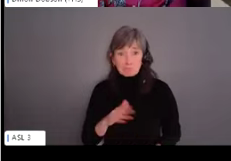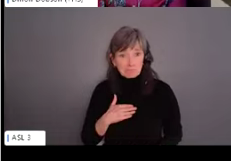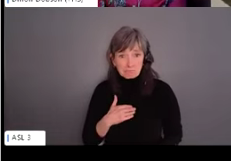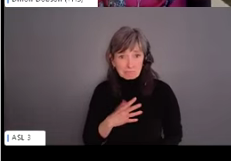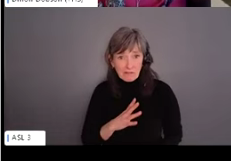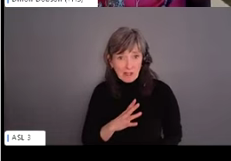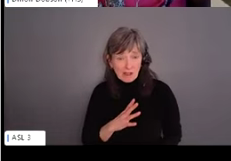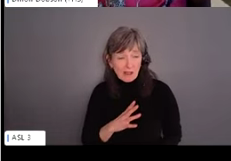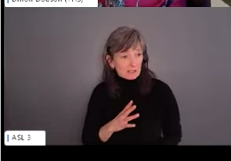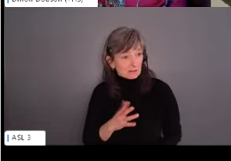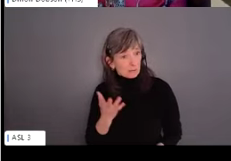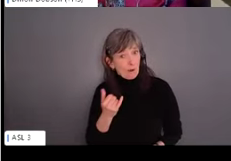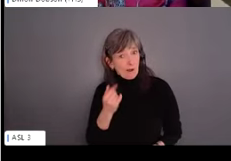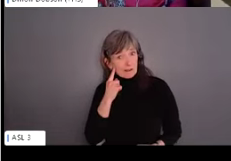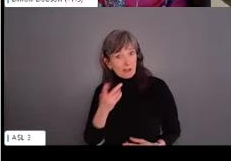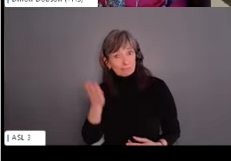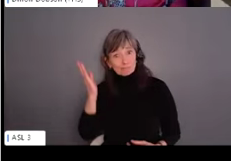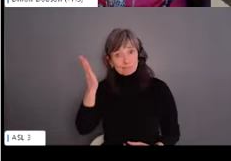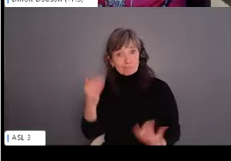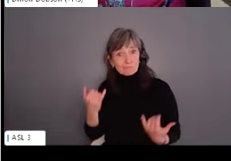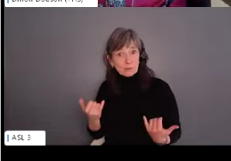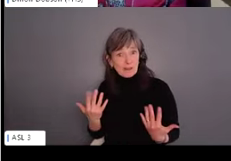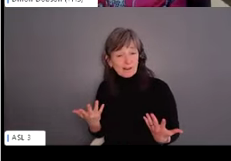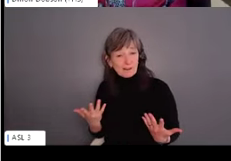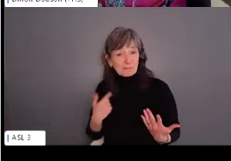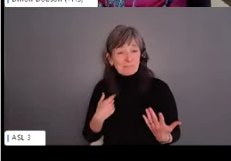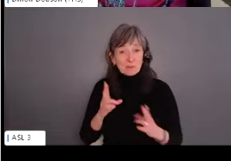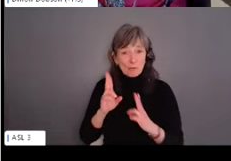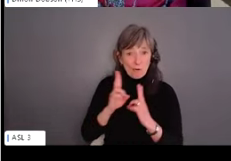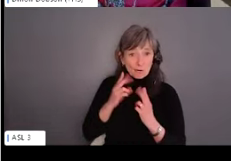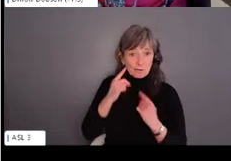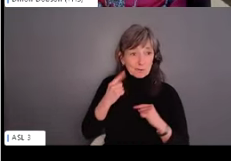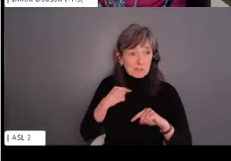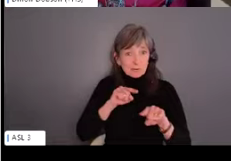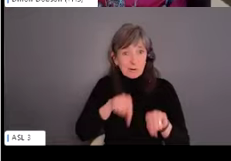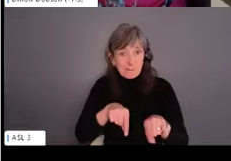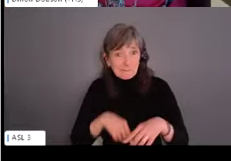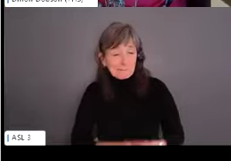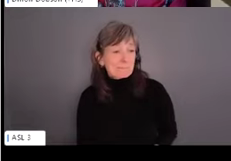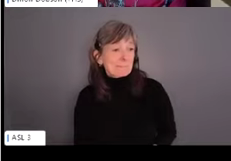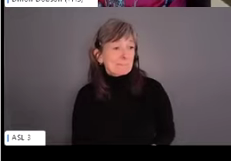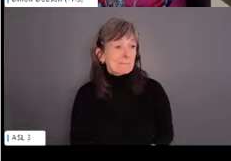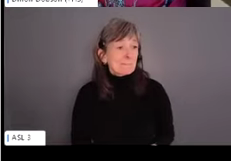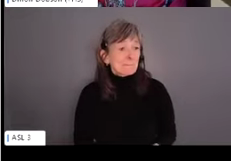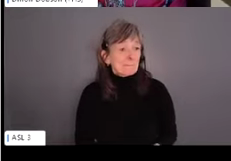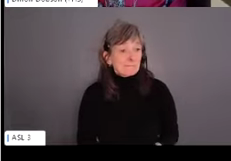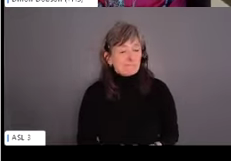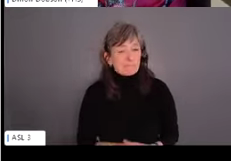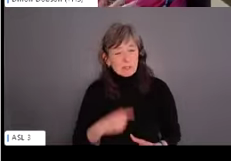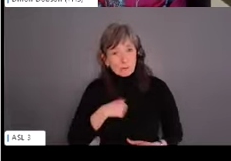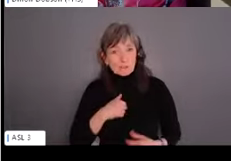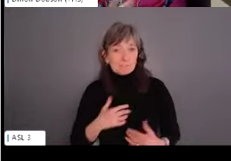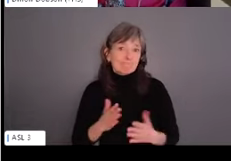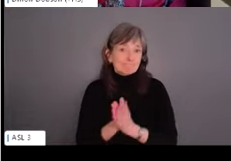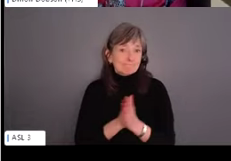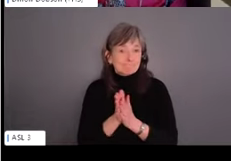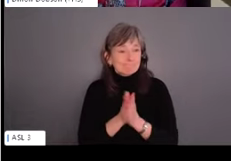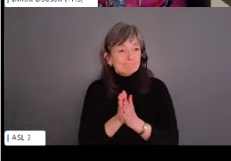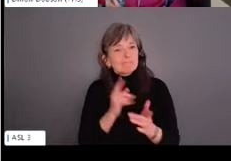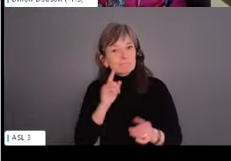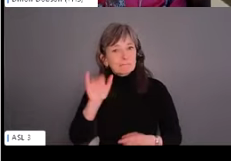why we're here today, and so glad to be here and honored to be here. We're really enthusiastic to be able to introduce the concept